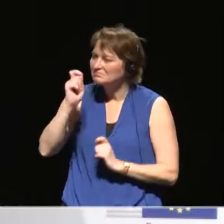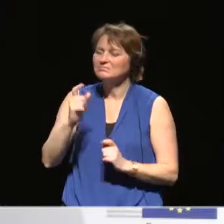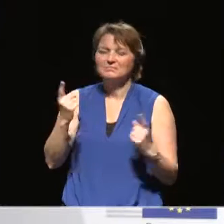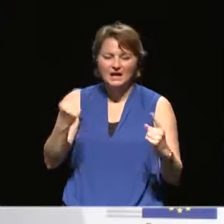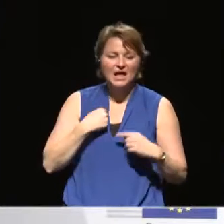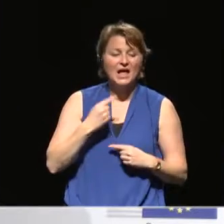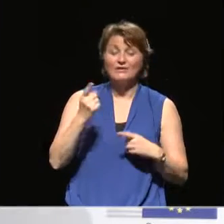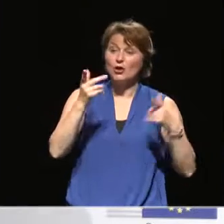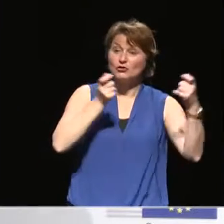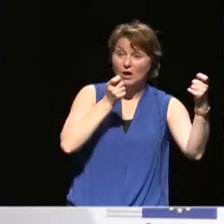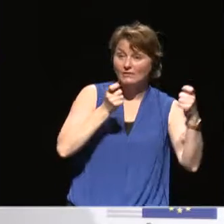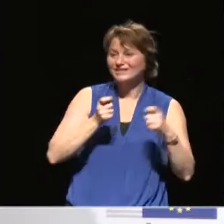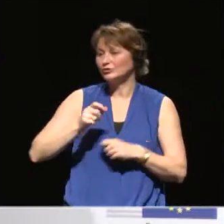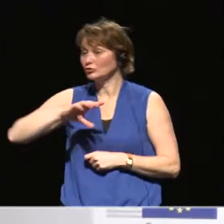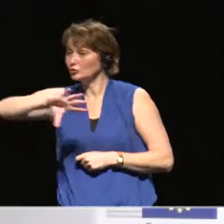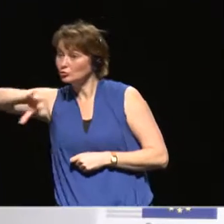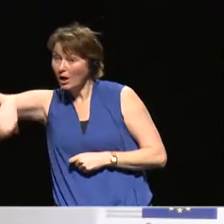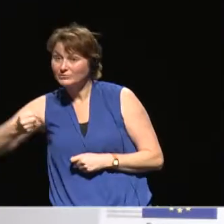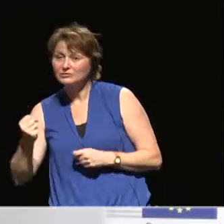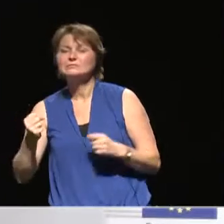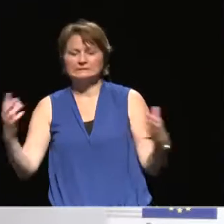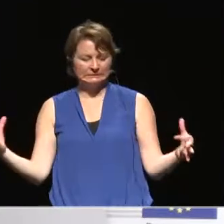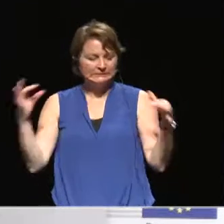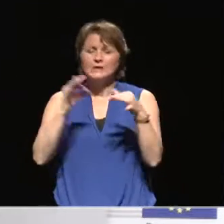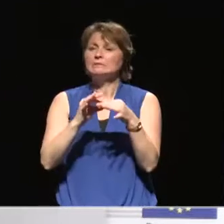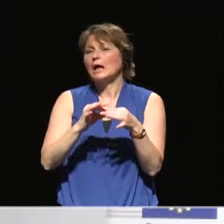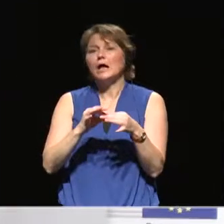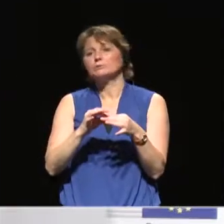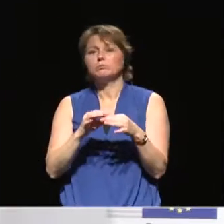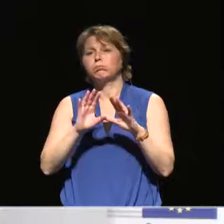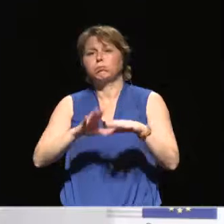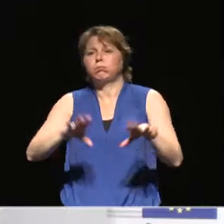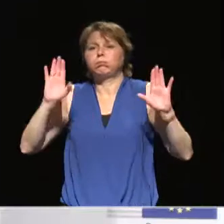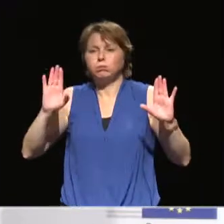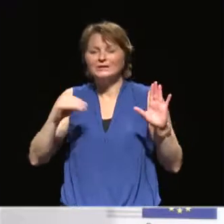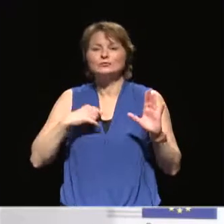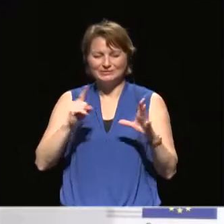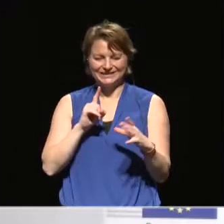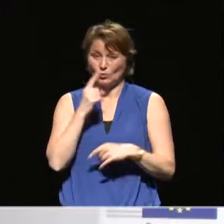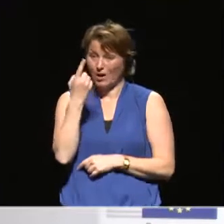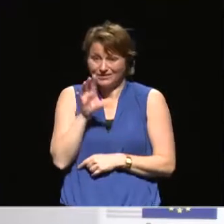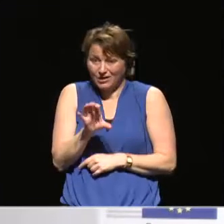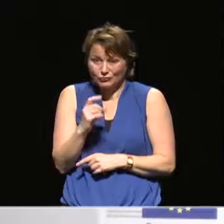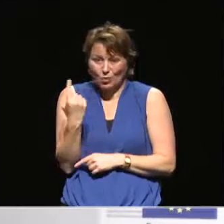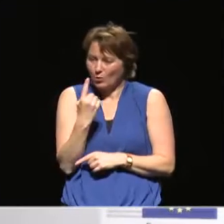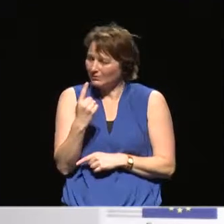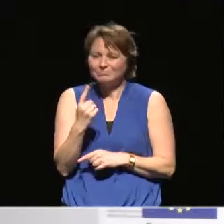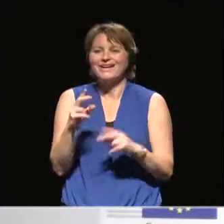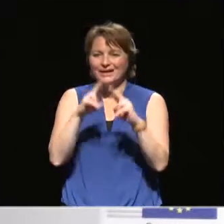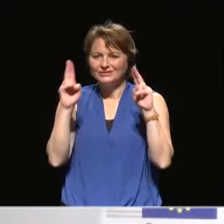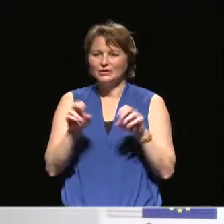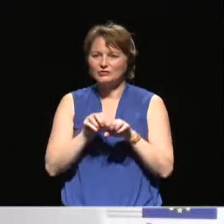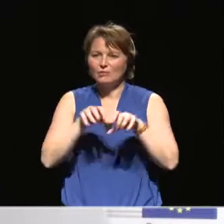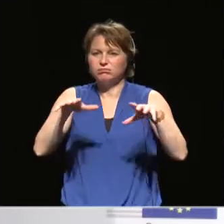and corruption is not simply a national issue. It is driven from outside, beyond the borders, by a global economy, and it is less